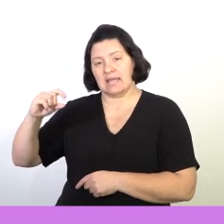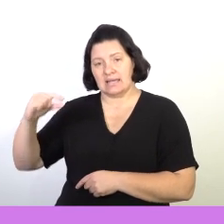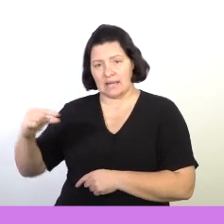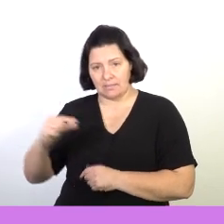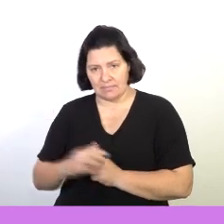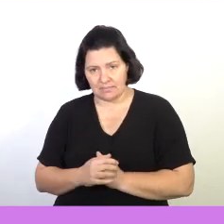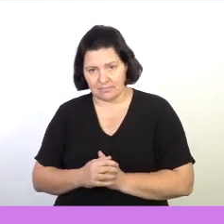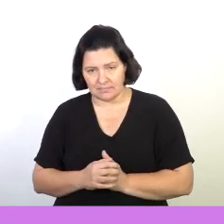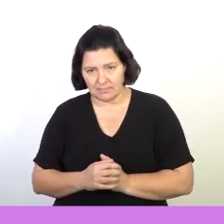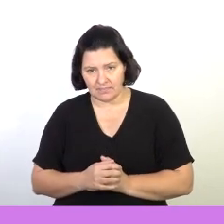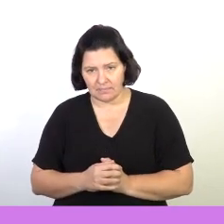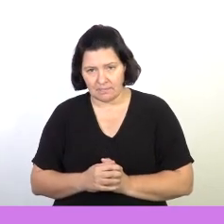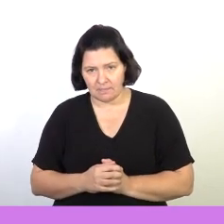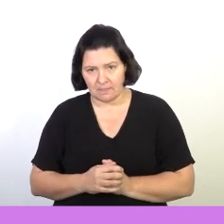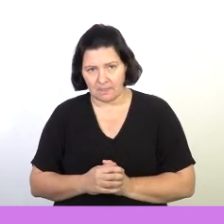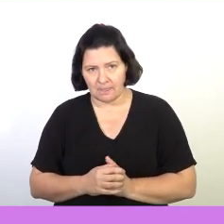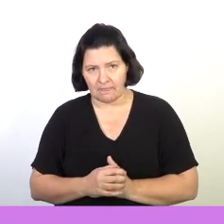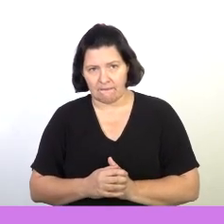2,500.